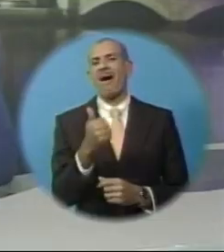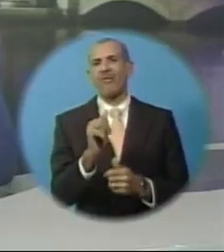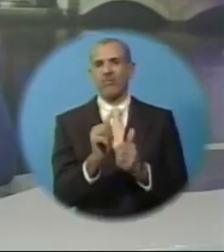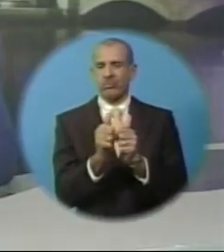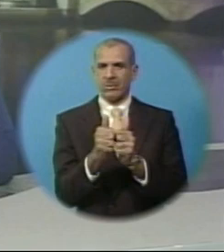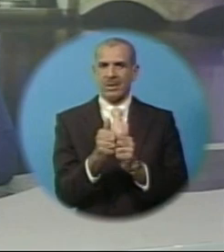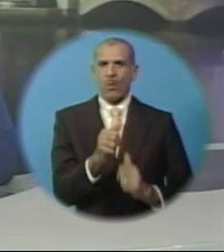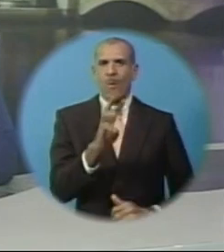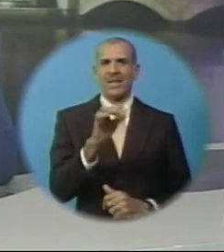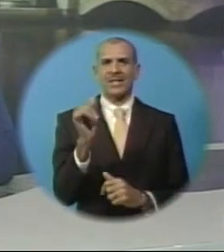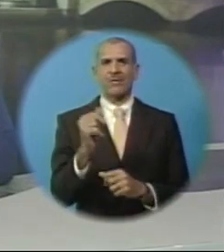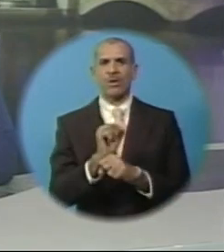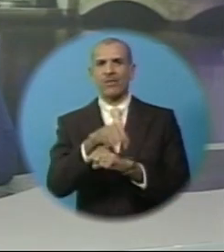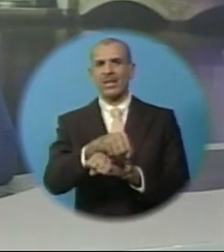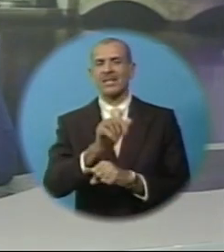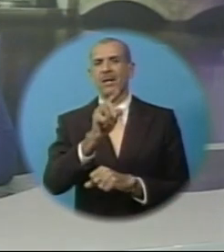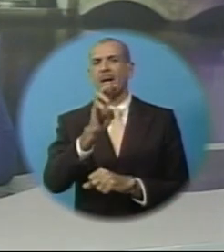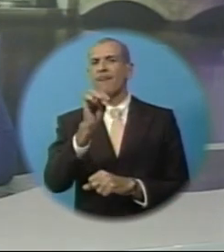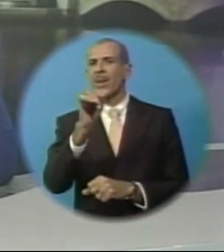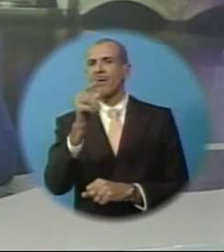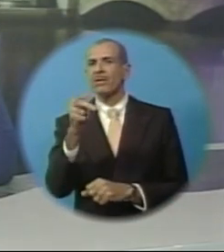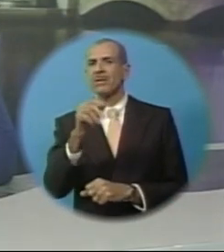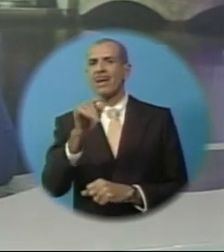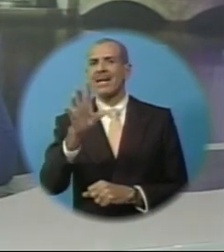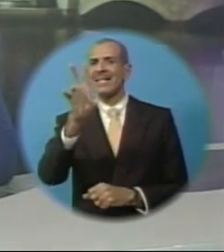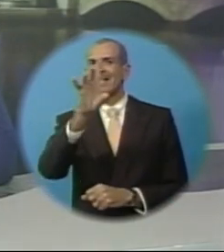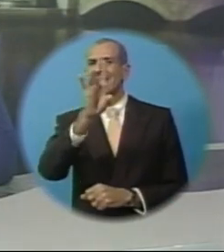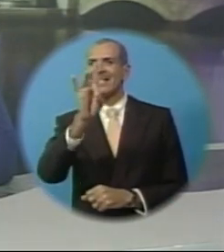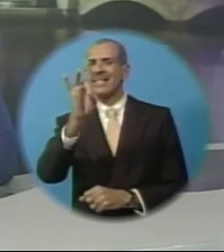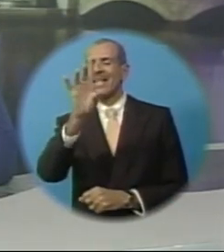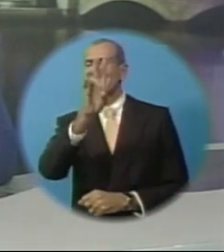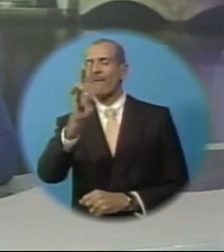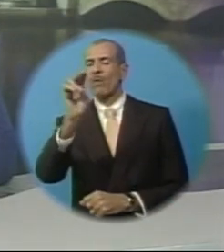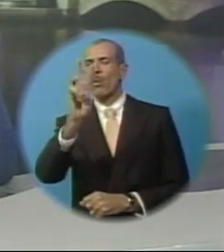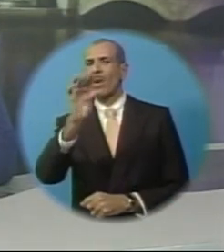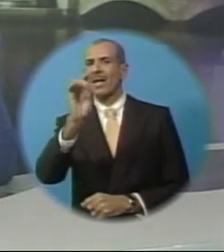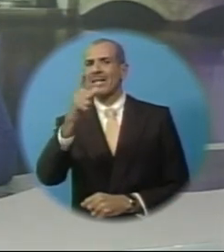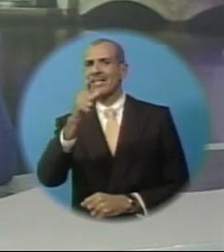games, West Terrace defeated St. Matthews by 7 wickets at the Desmond Haynes